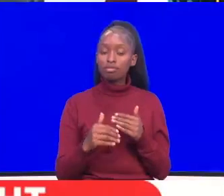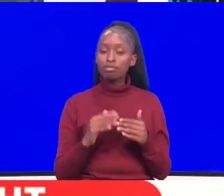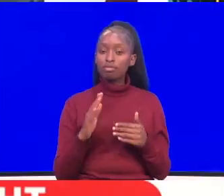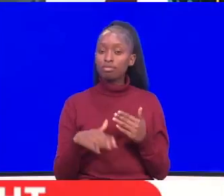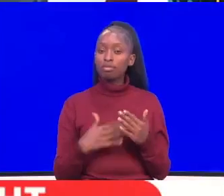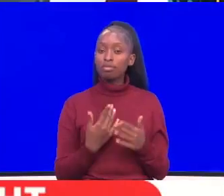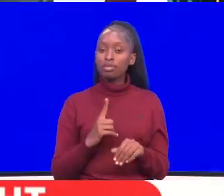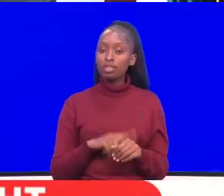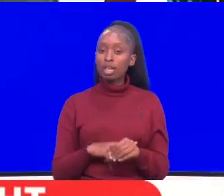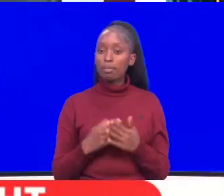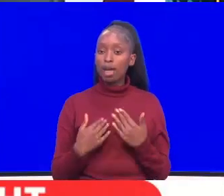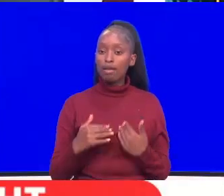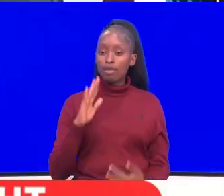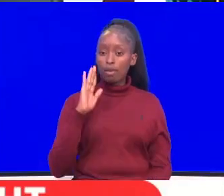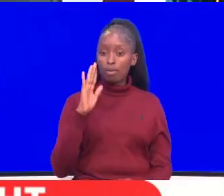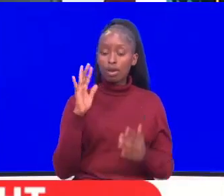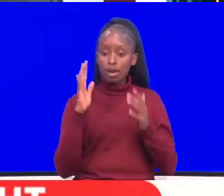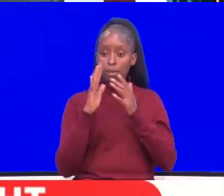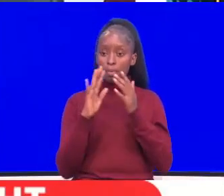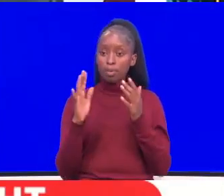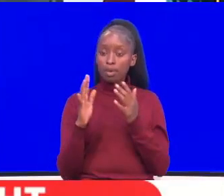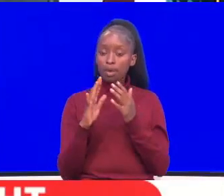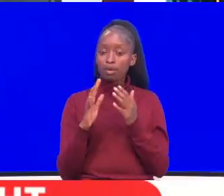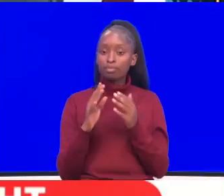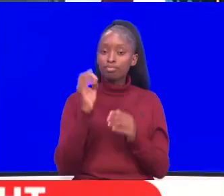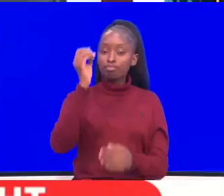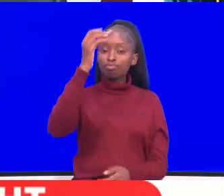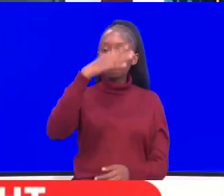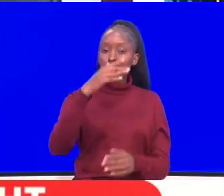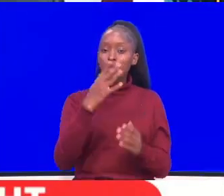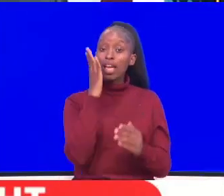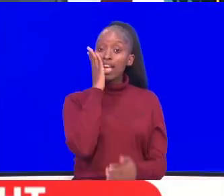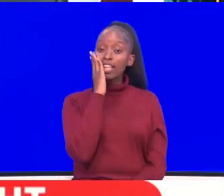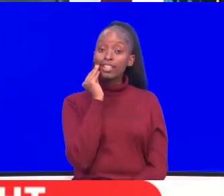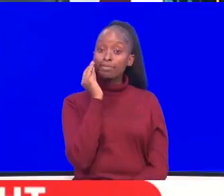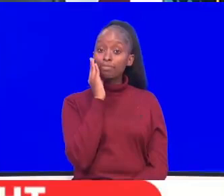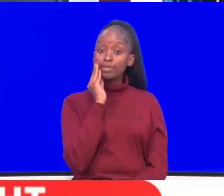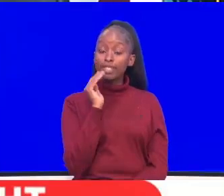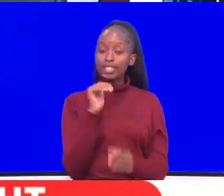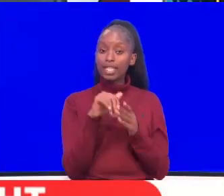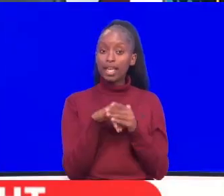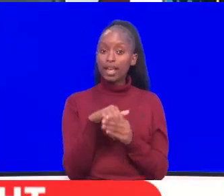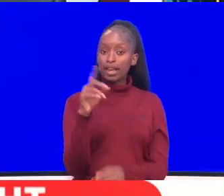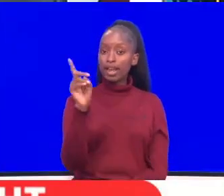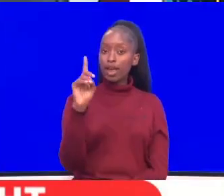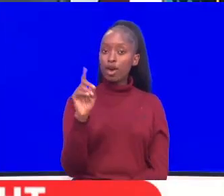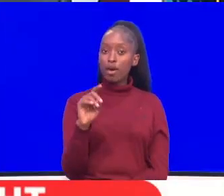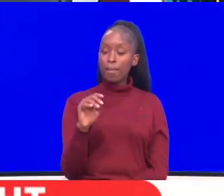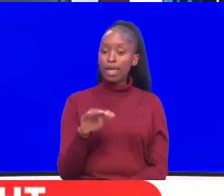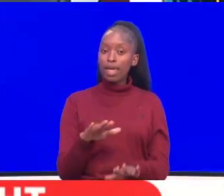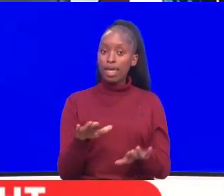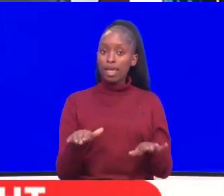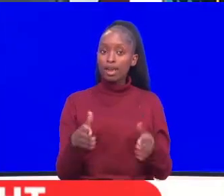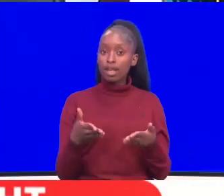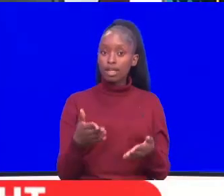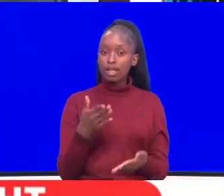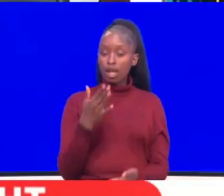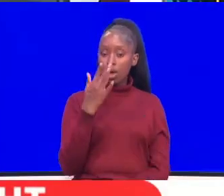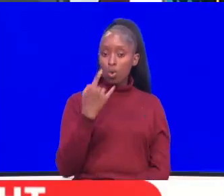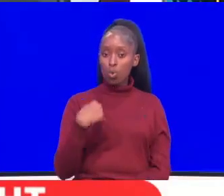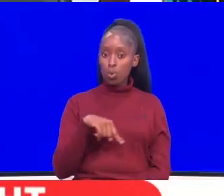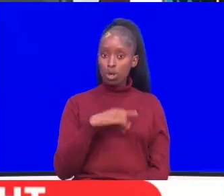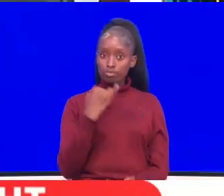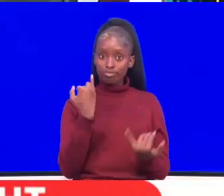having a great basketball experience within the Nairobi estates, because we are trying to